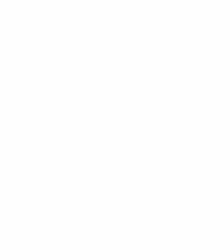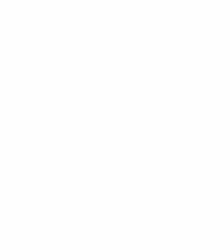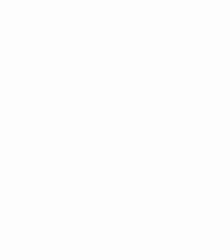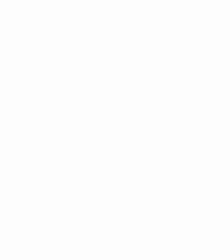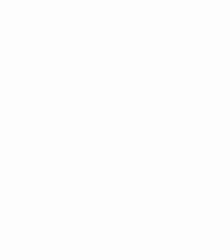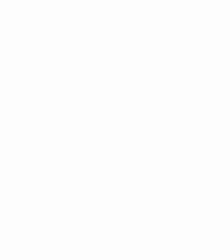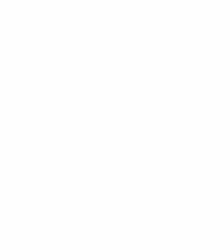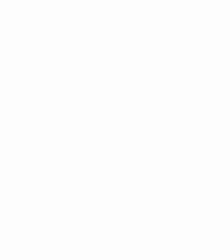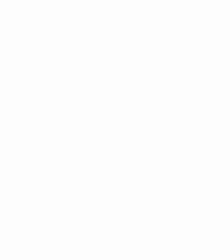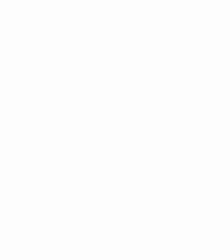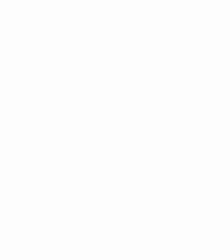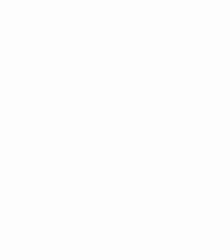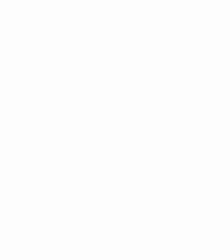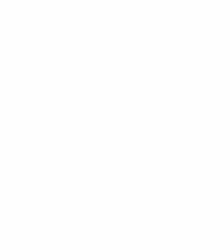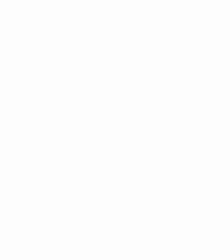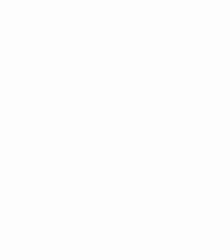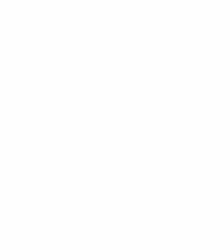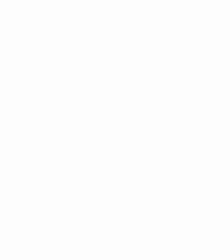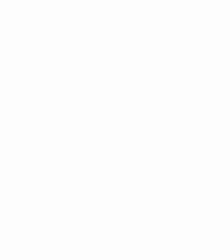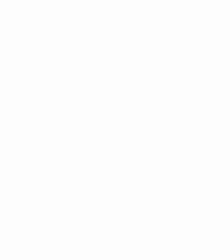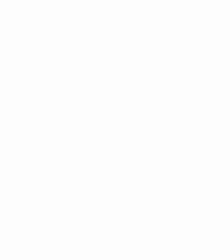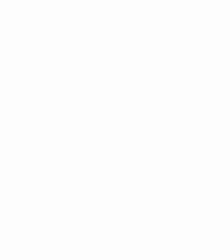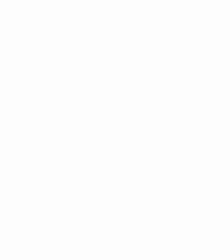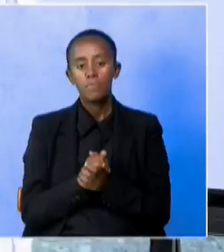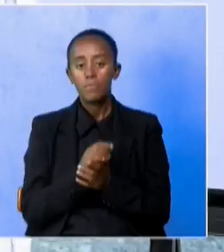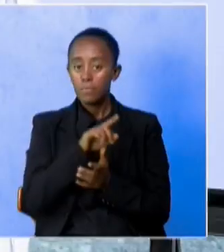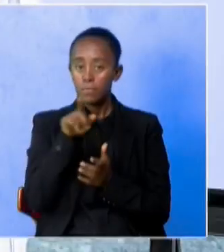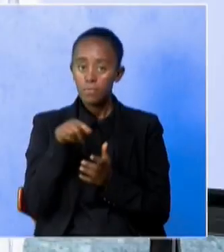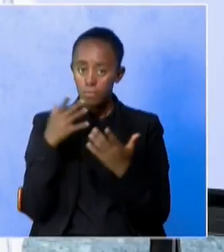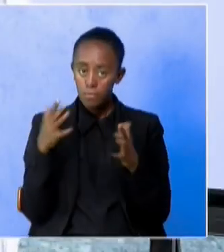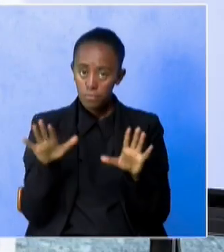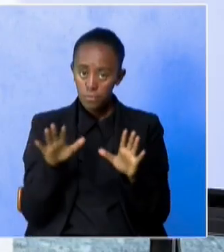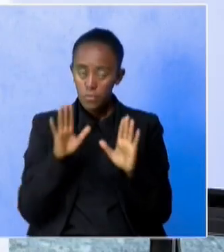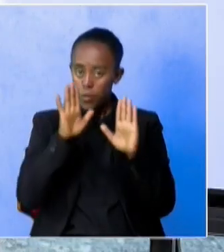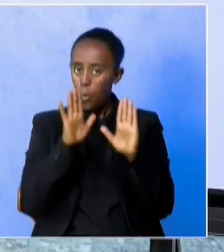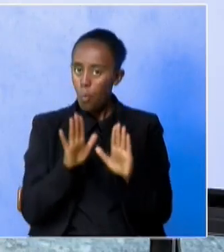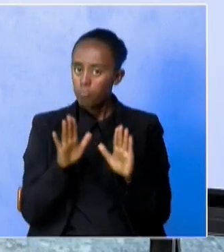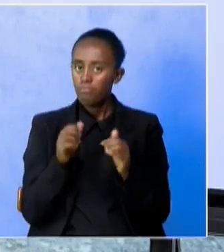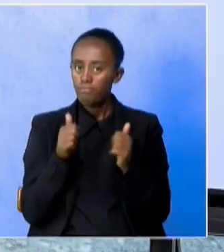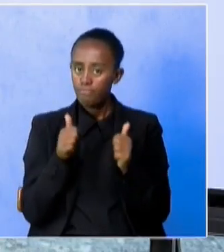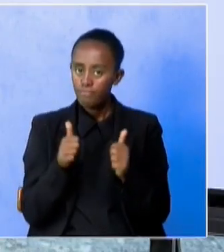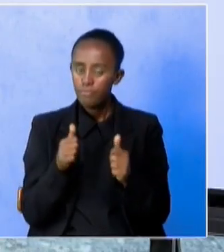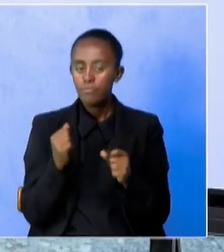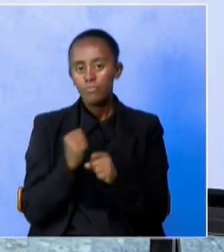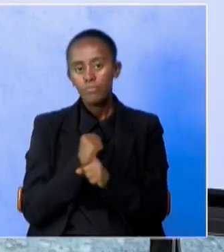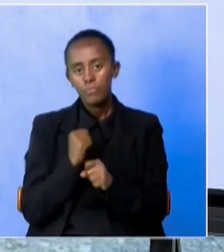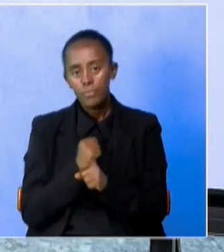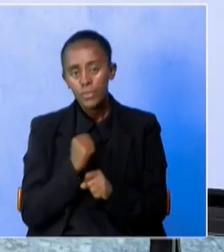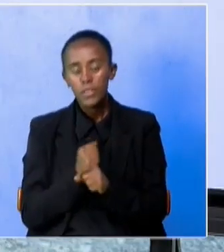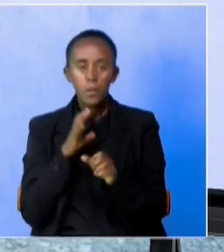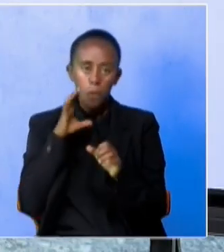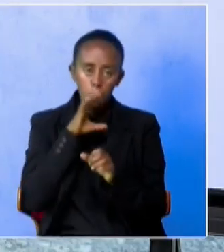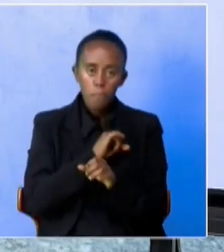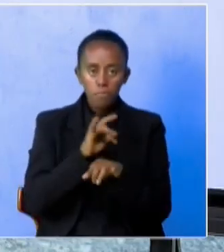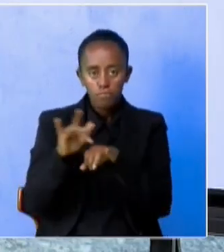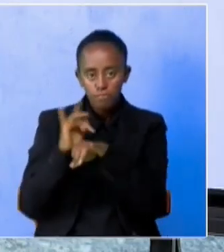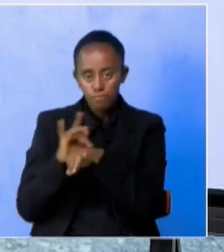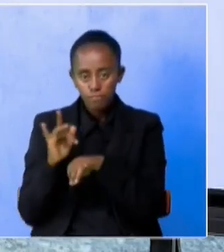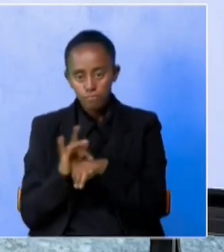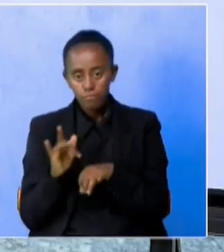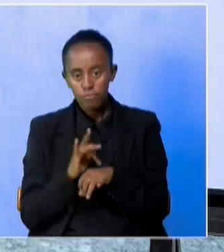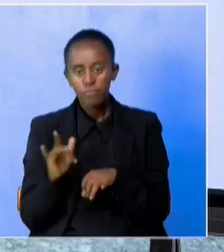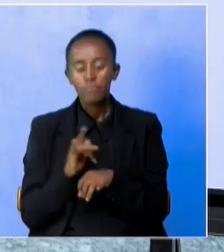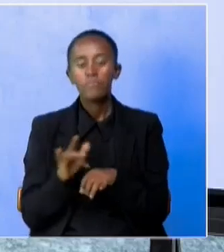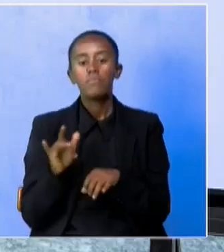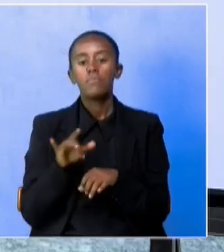Okay, I'm sure you all did a wonderful job completing these sentences, and I'm sure you all got them correct. And let's see